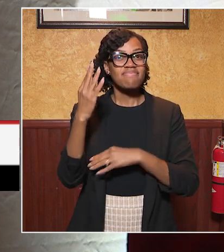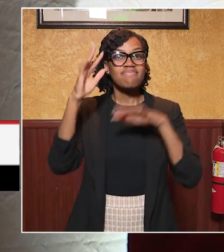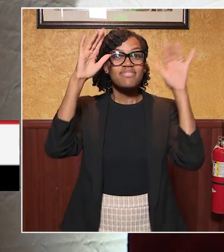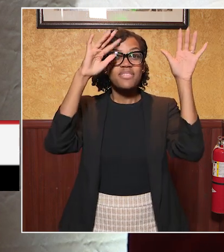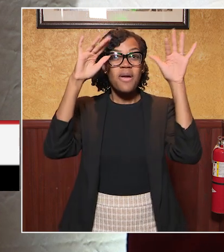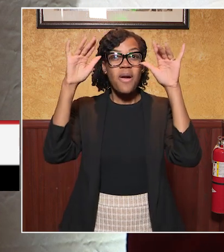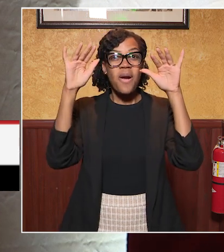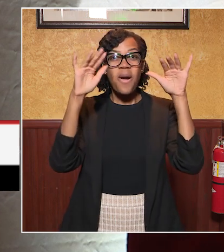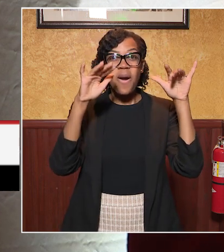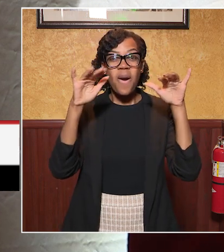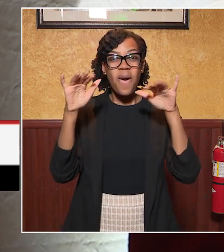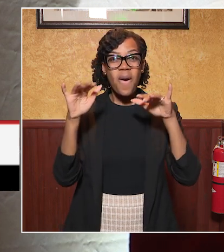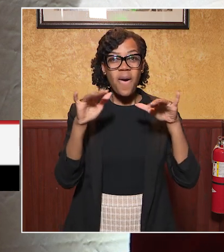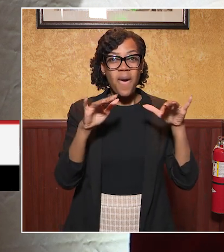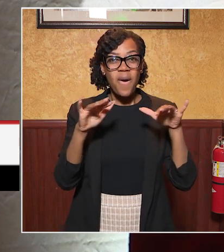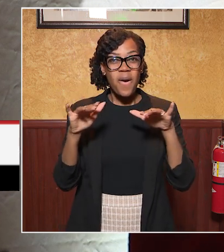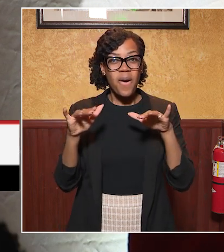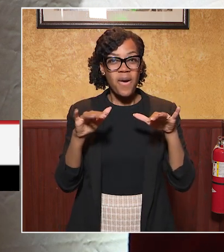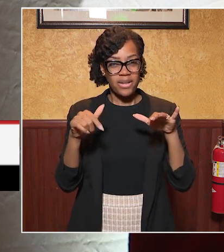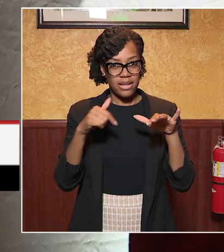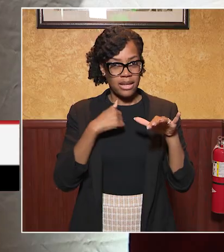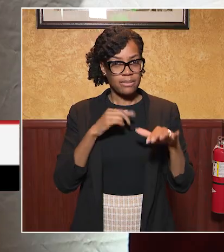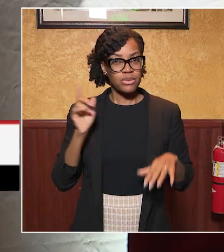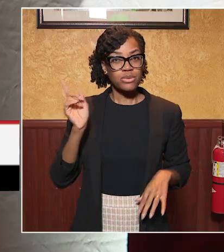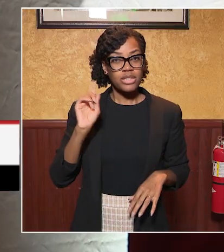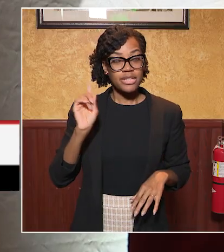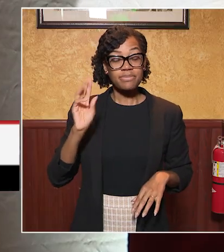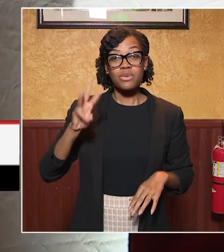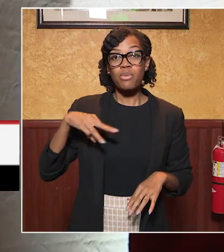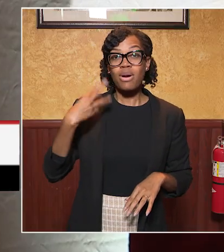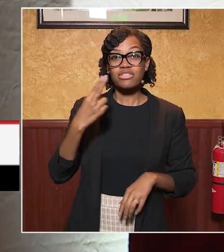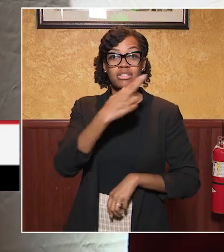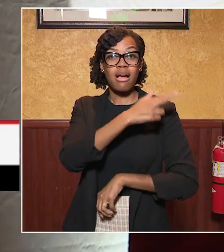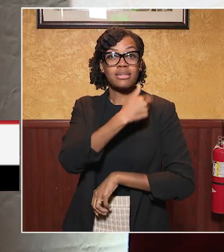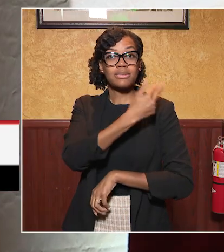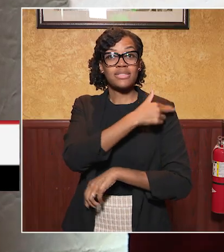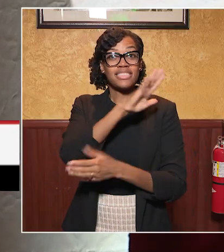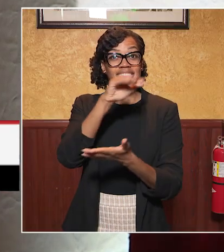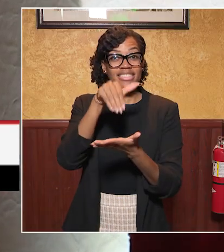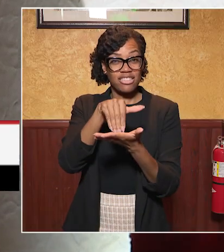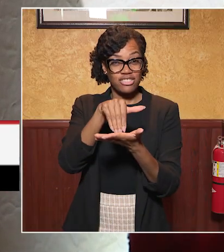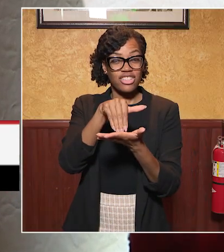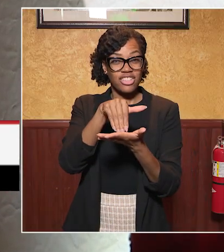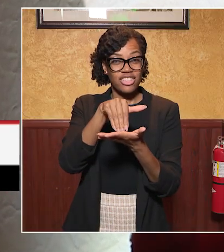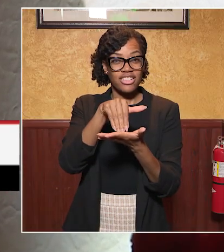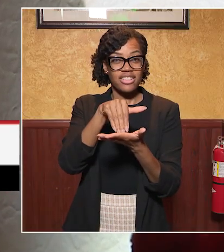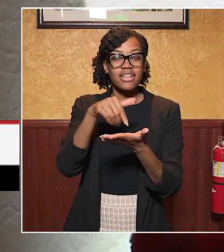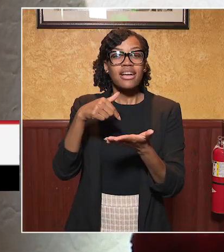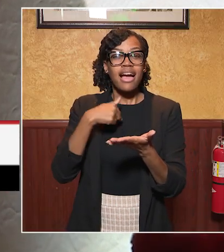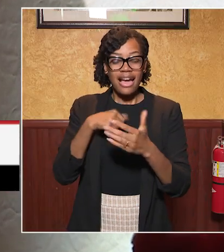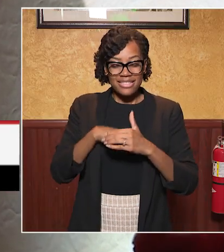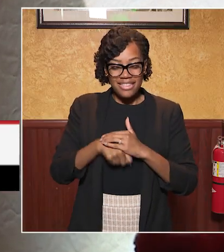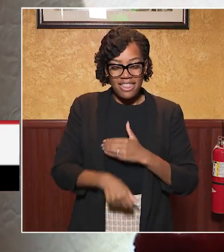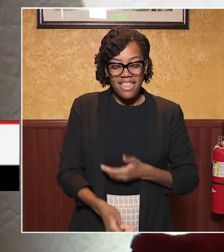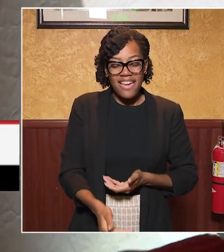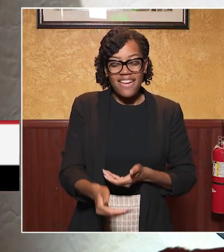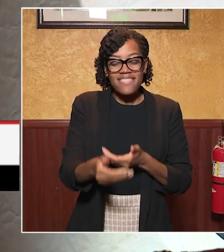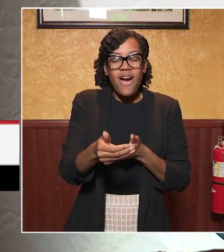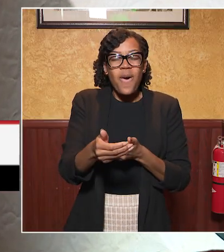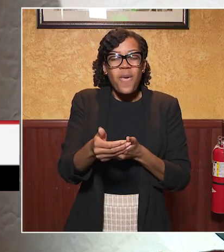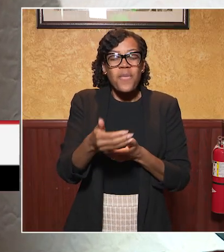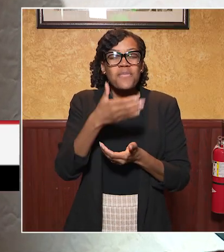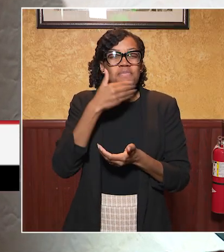snowing. Where am I? I'm at Washington Hospital Center, and I delivered one of the best gifts of my life on Christmas